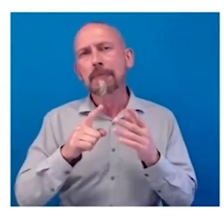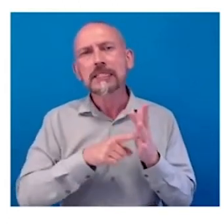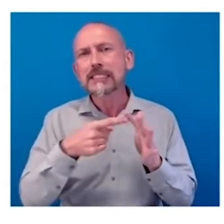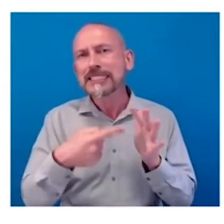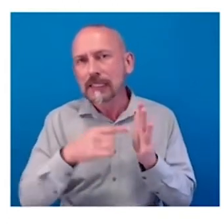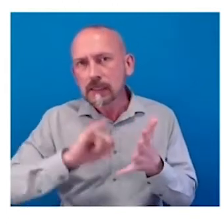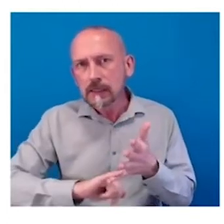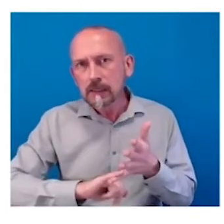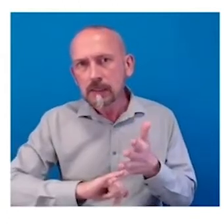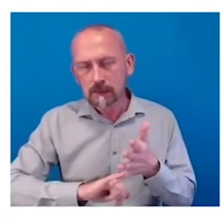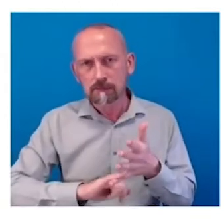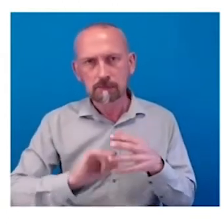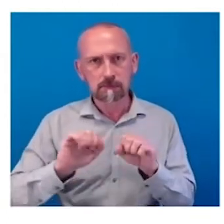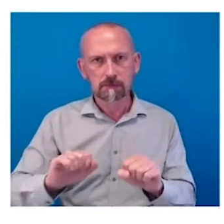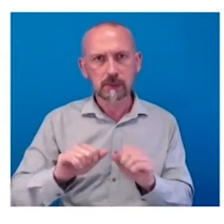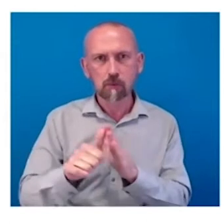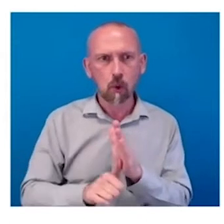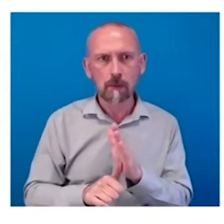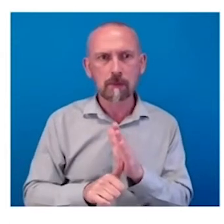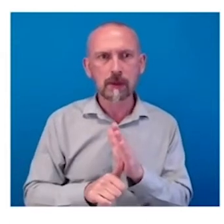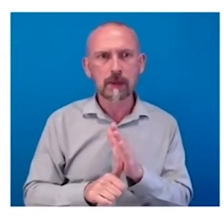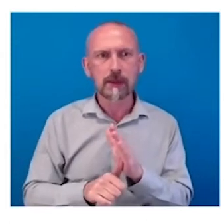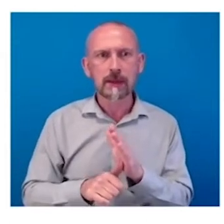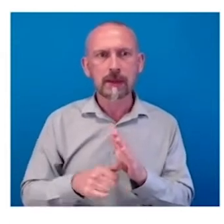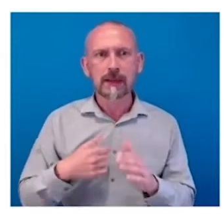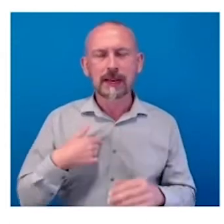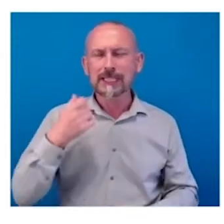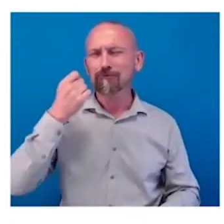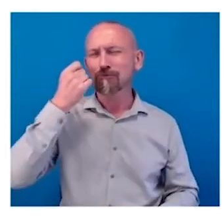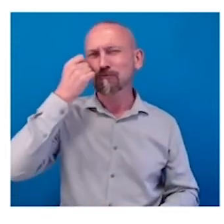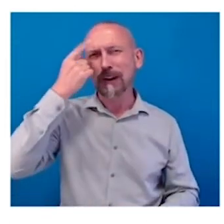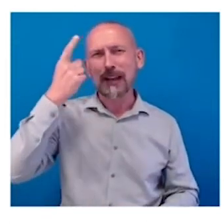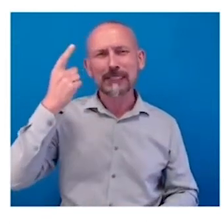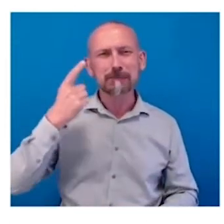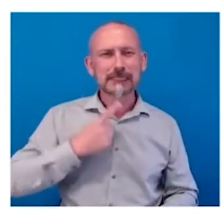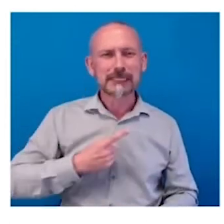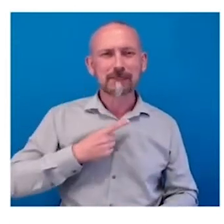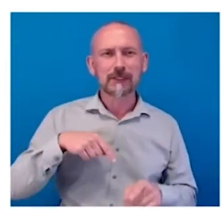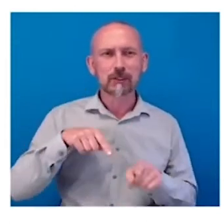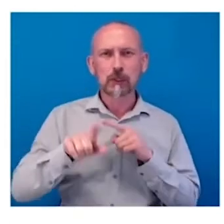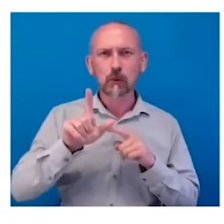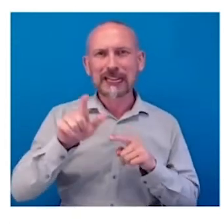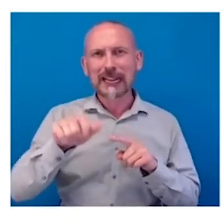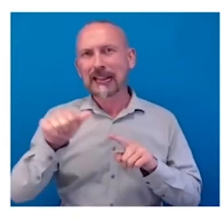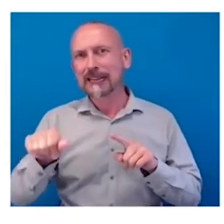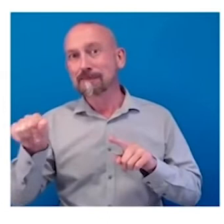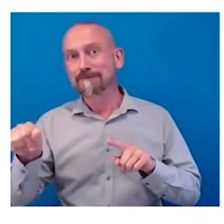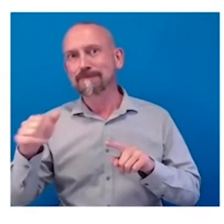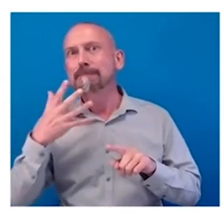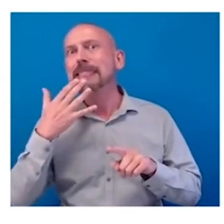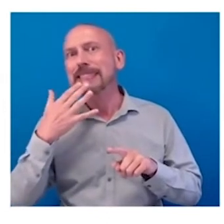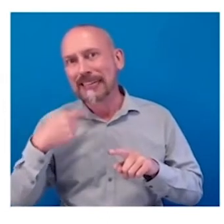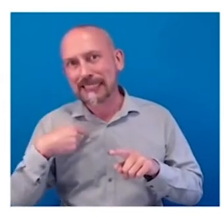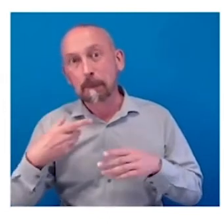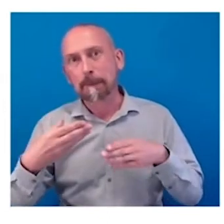so I realized that my little clicker, when I was trying to click through the slides, I made an error. So I'm just going to go back to the last